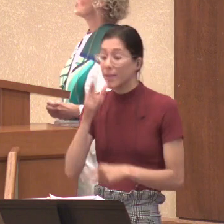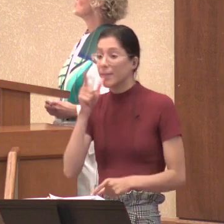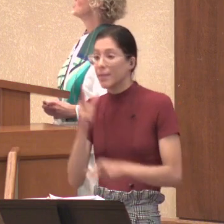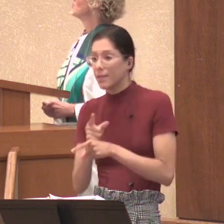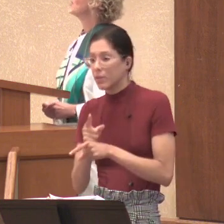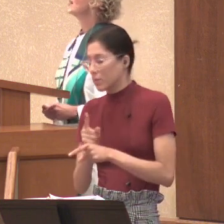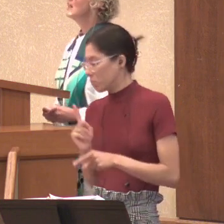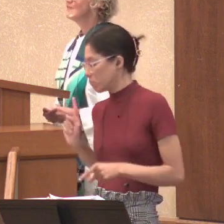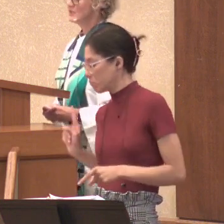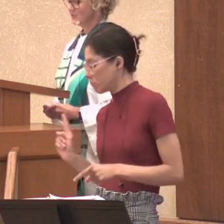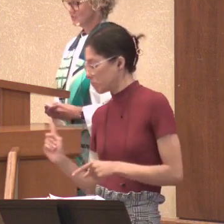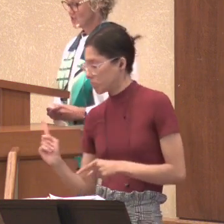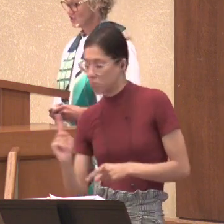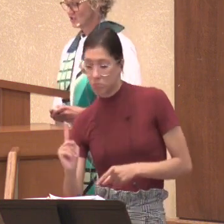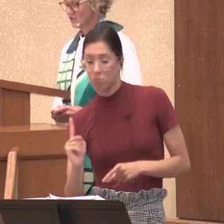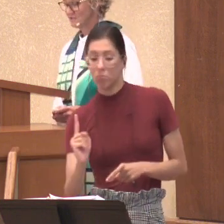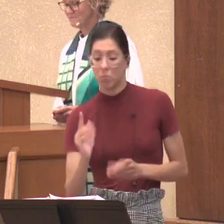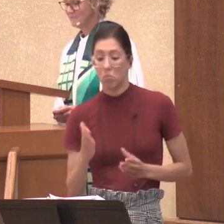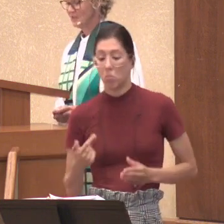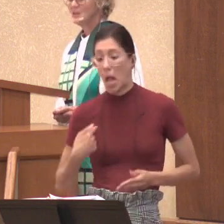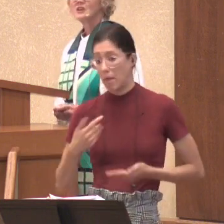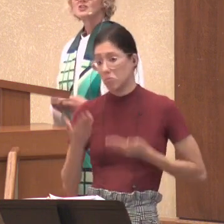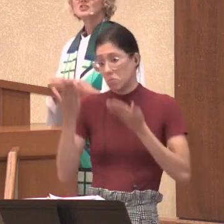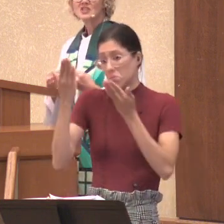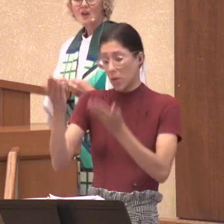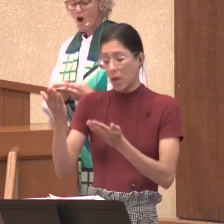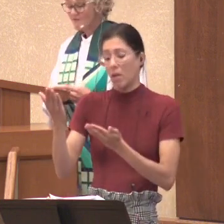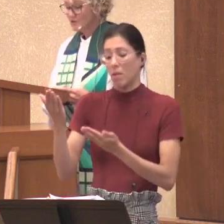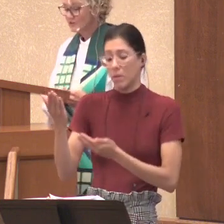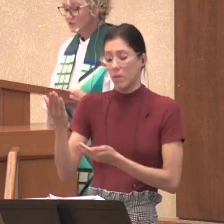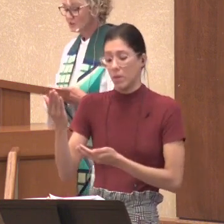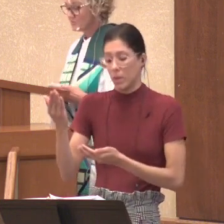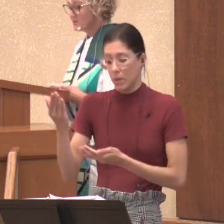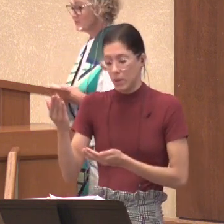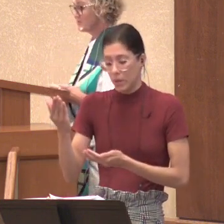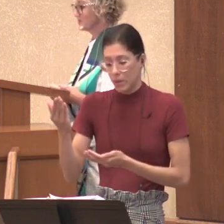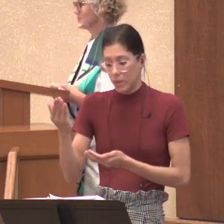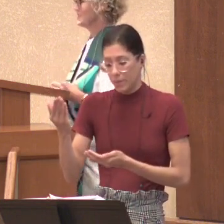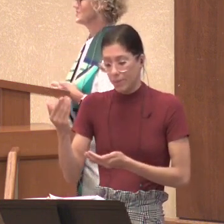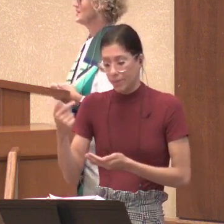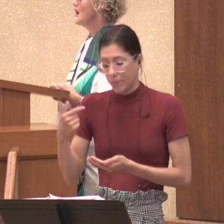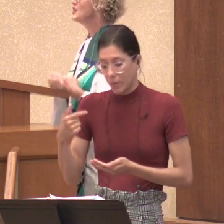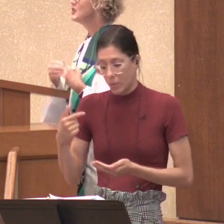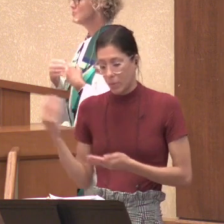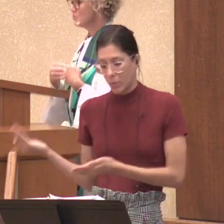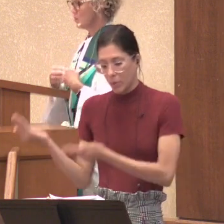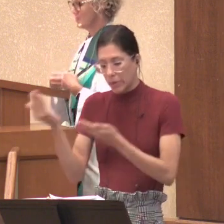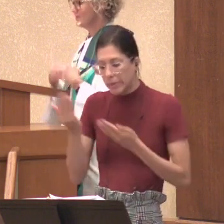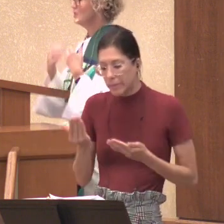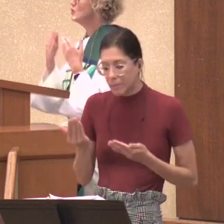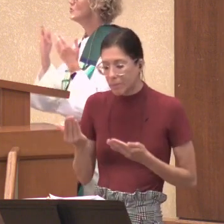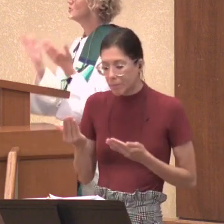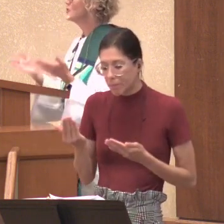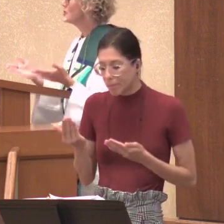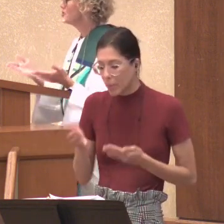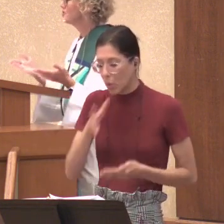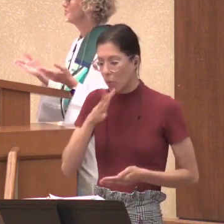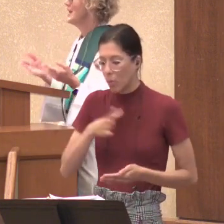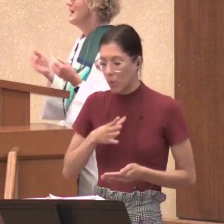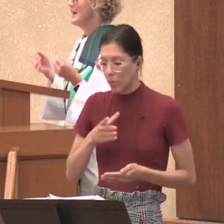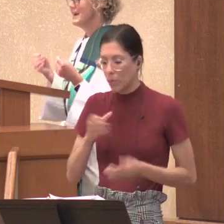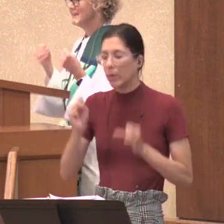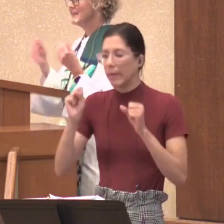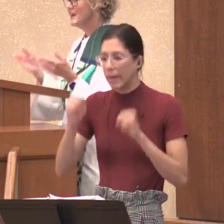came forward with a clever suggestion. She offered to bring the princess a Hebrew woman who could